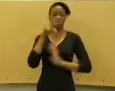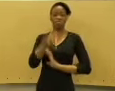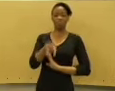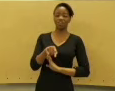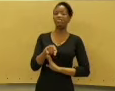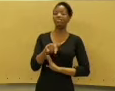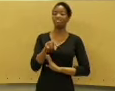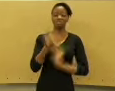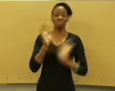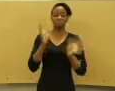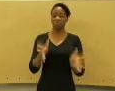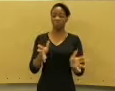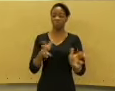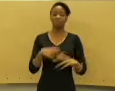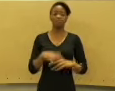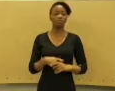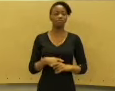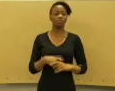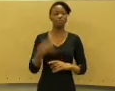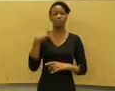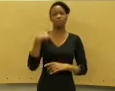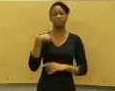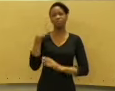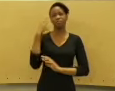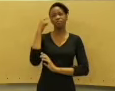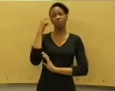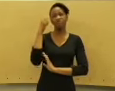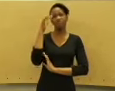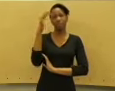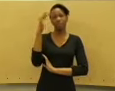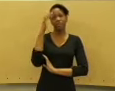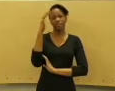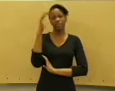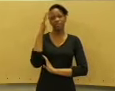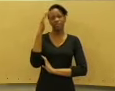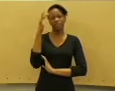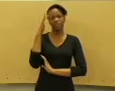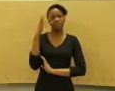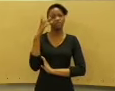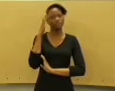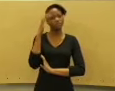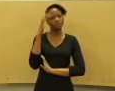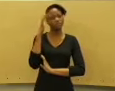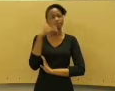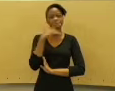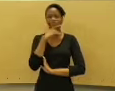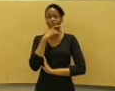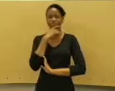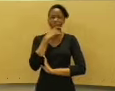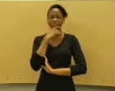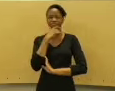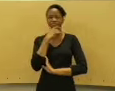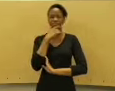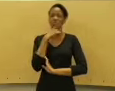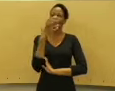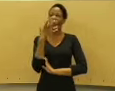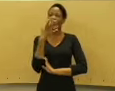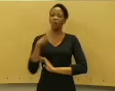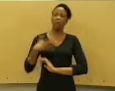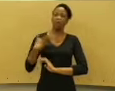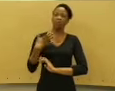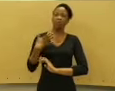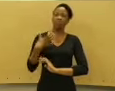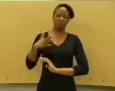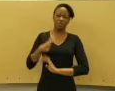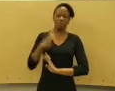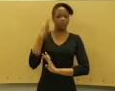about that, I'm wondering about, or I'm curious about the kinds